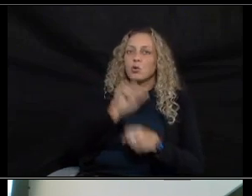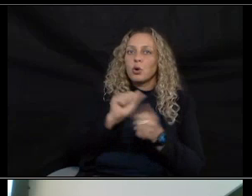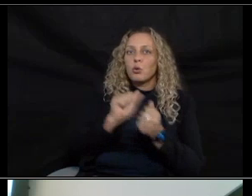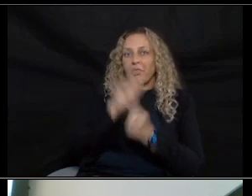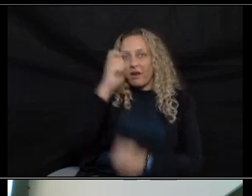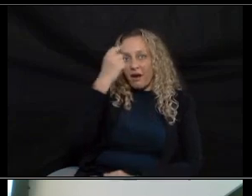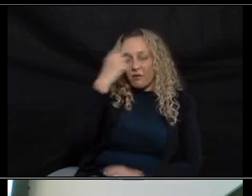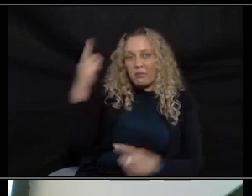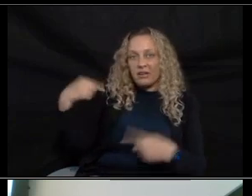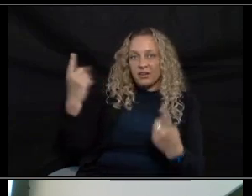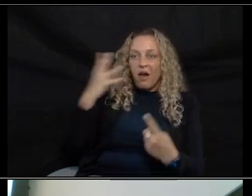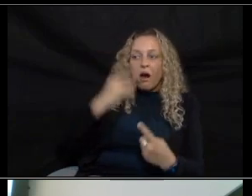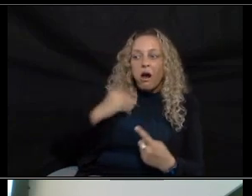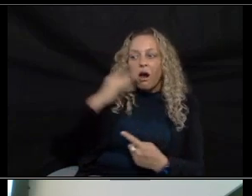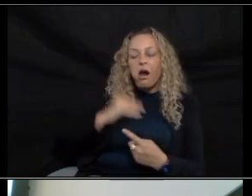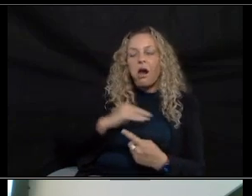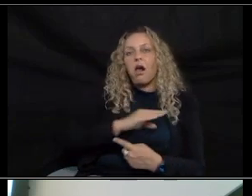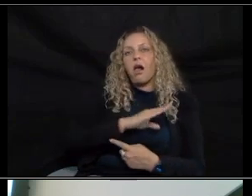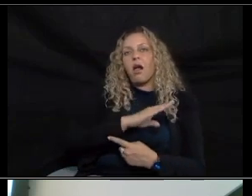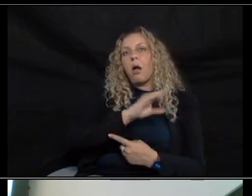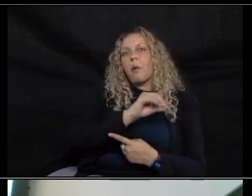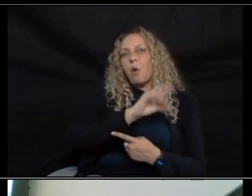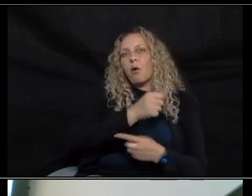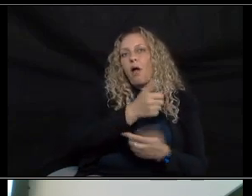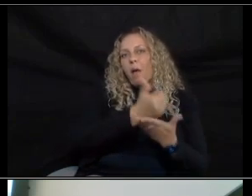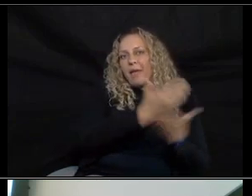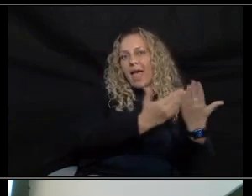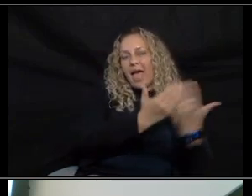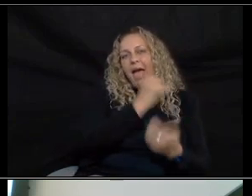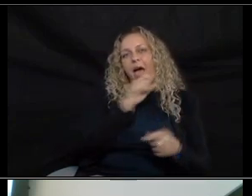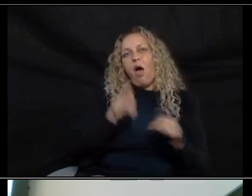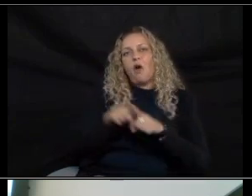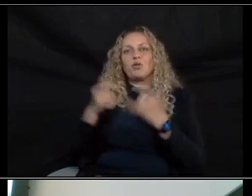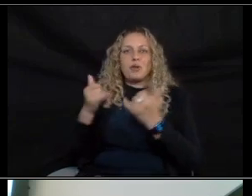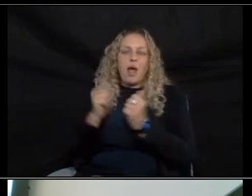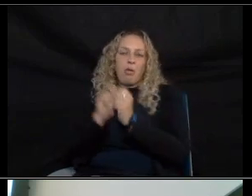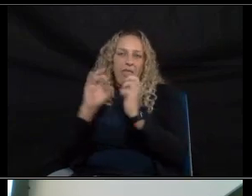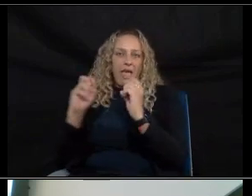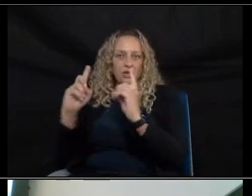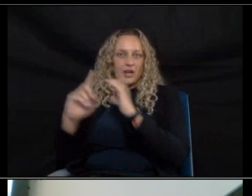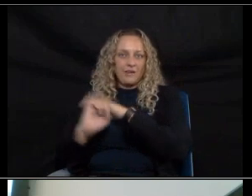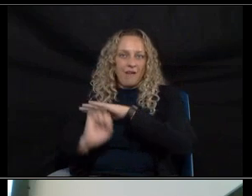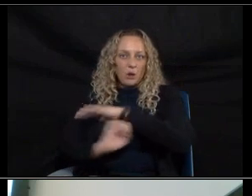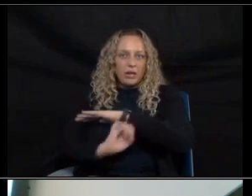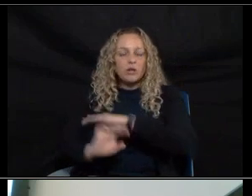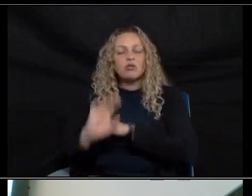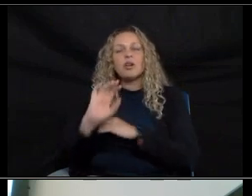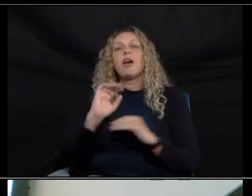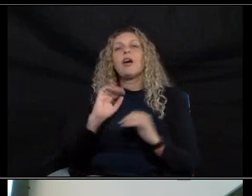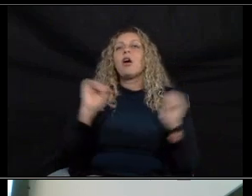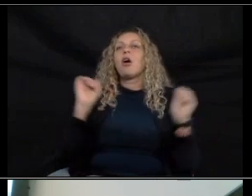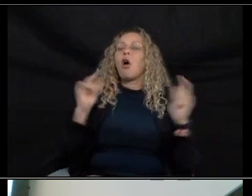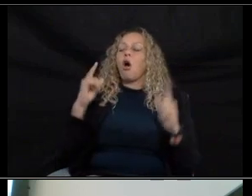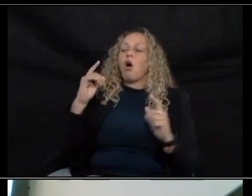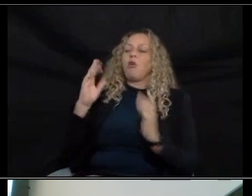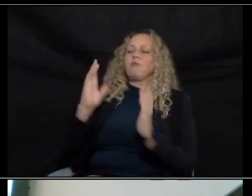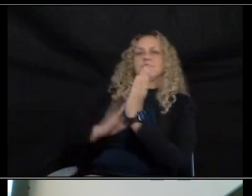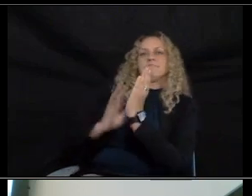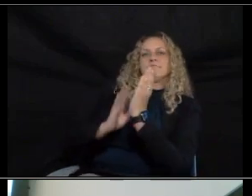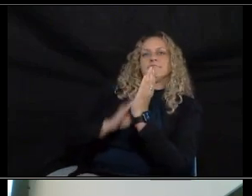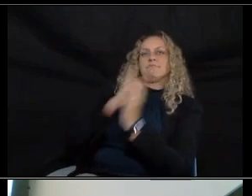governments both during my time at Boca Helping Hands and certainly now with the Education Foundation, all credit to